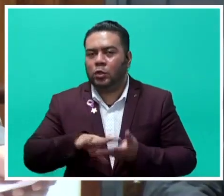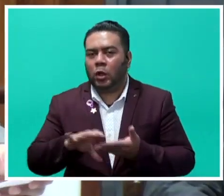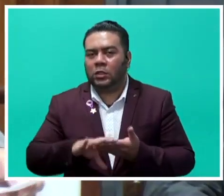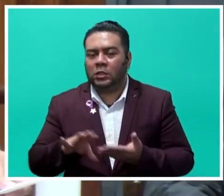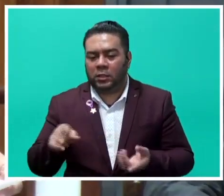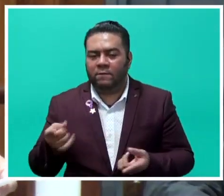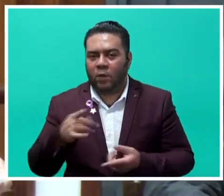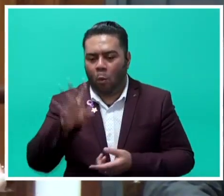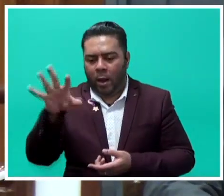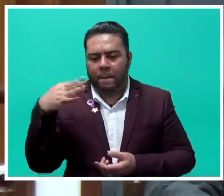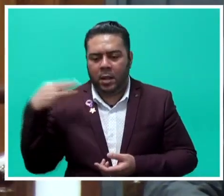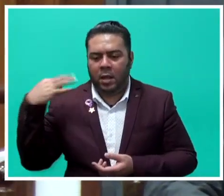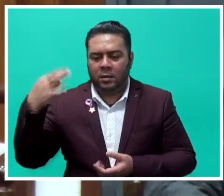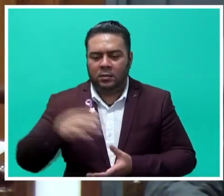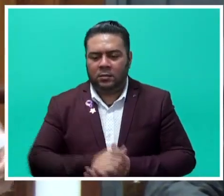per applicant.